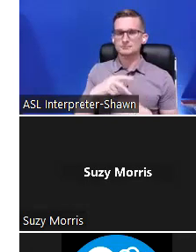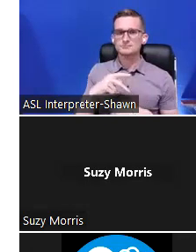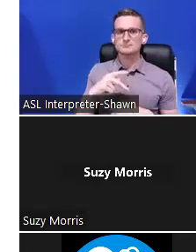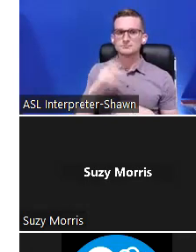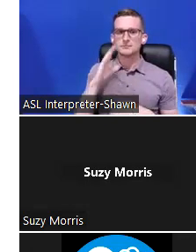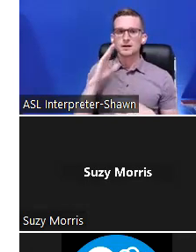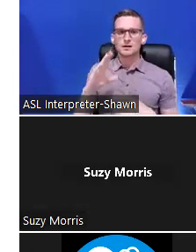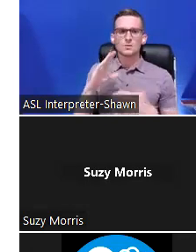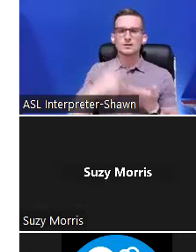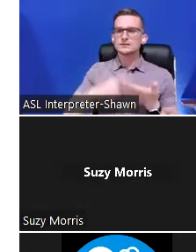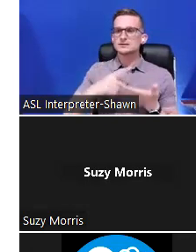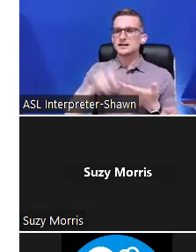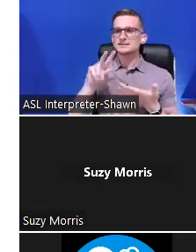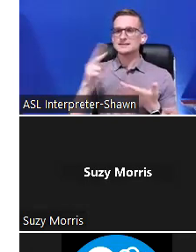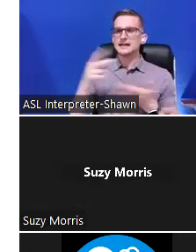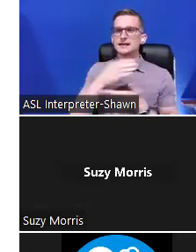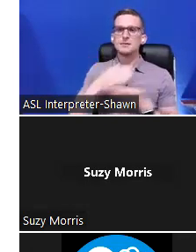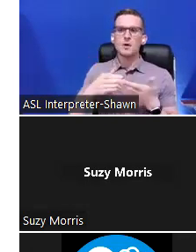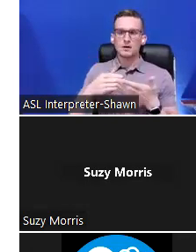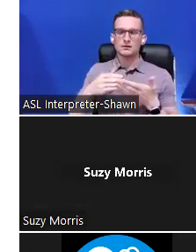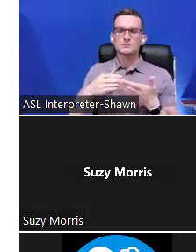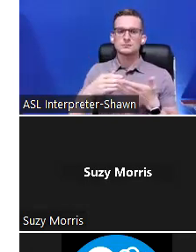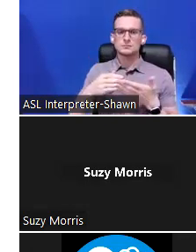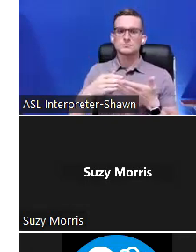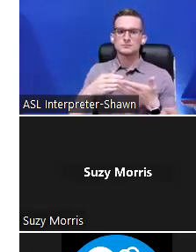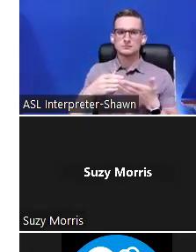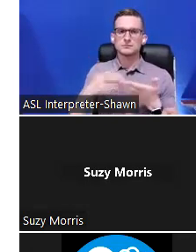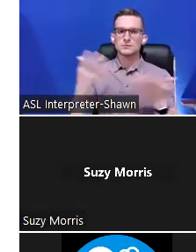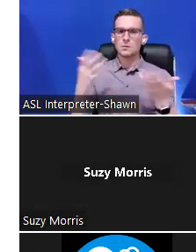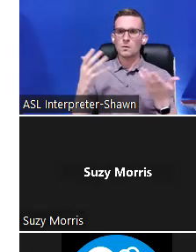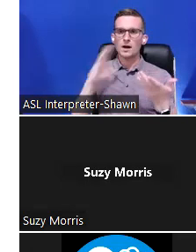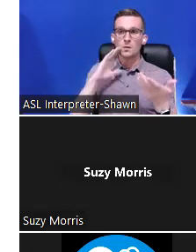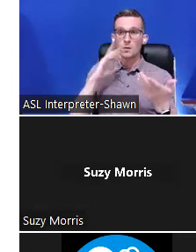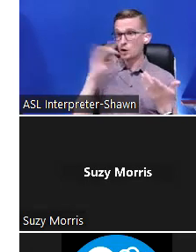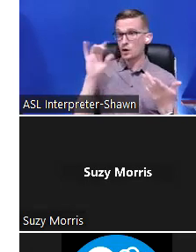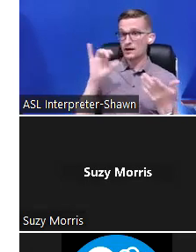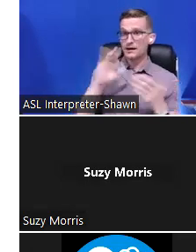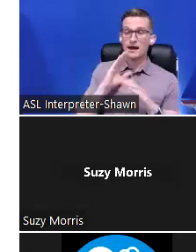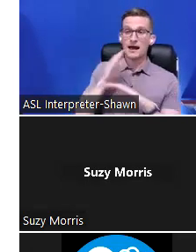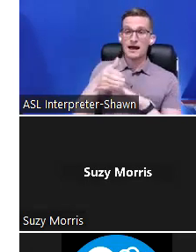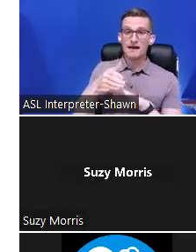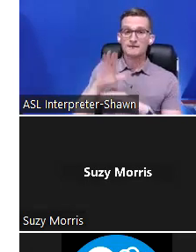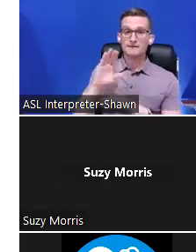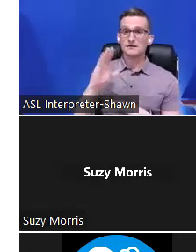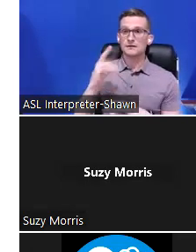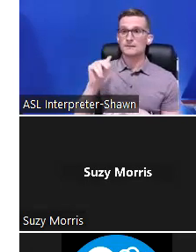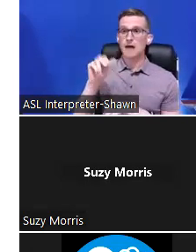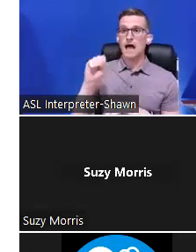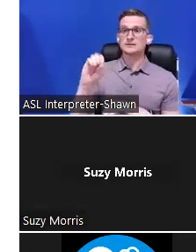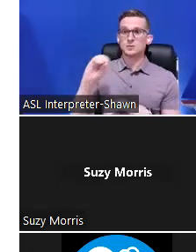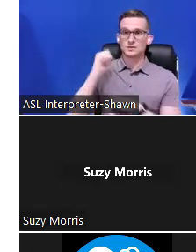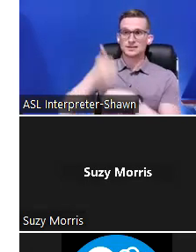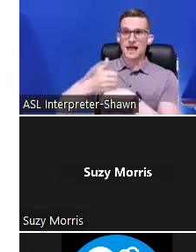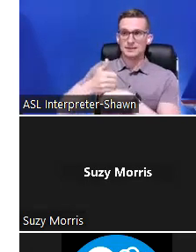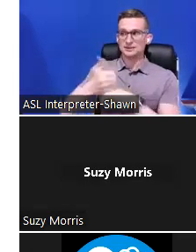second part. And as to what this work will look like once the BHAs are established, I unfortunately am not able to answer